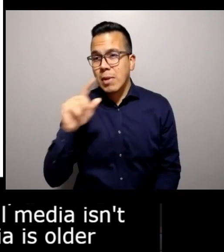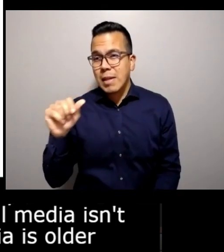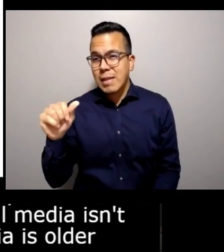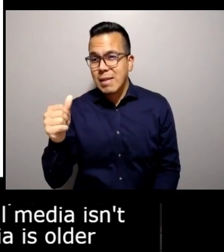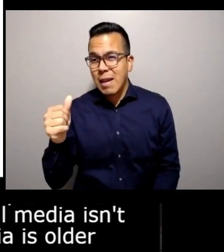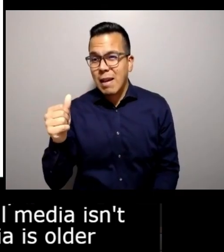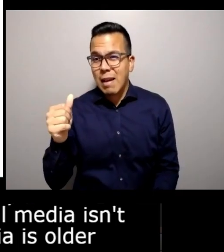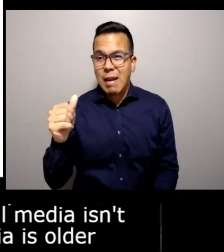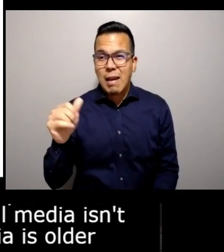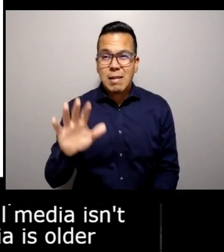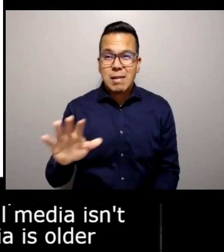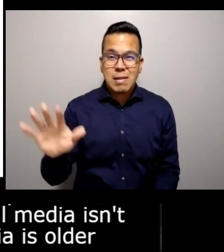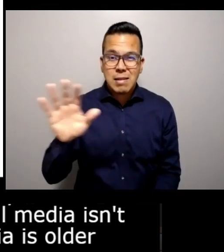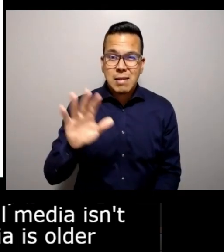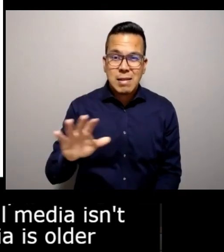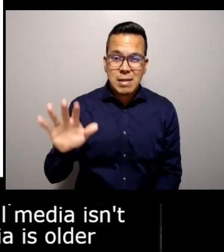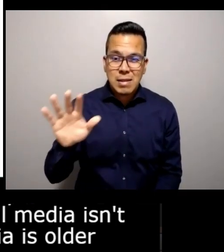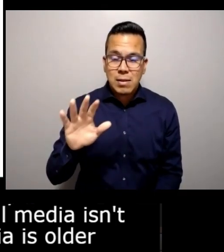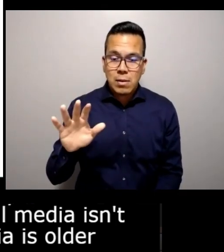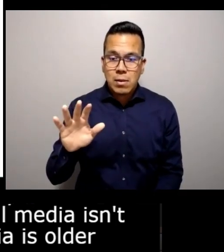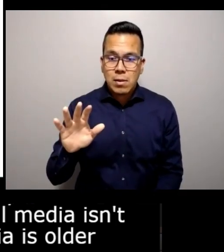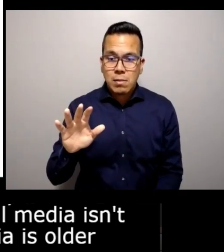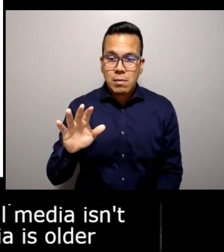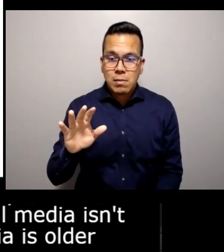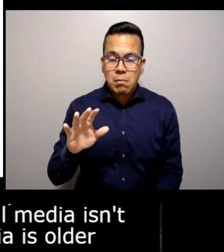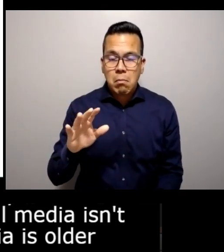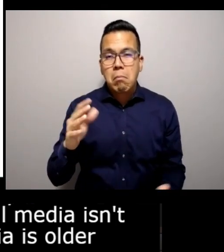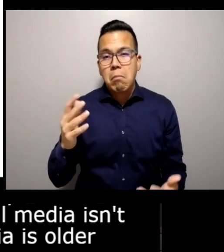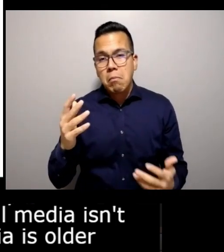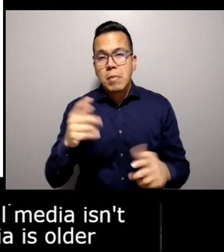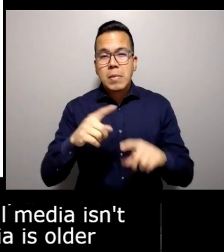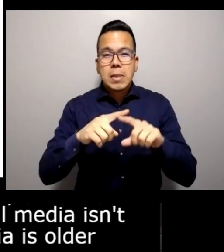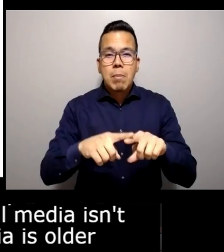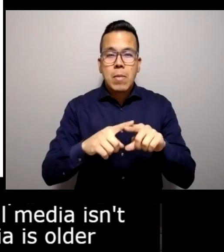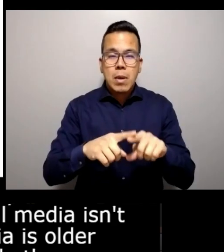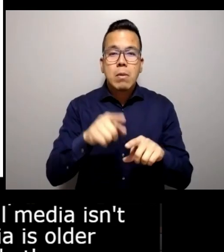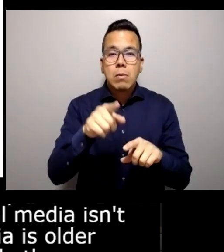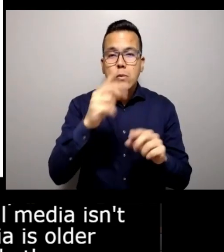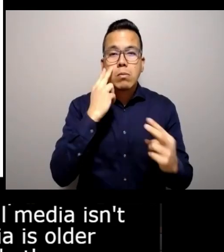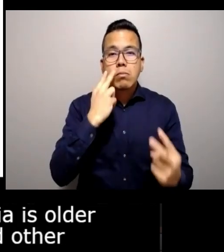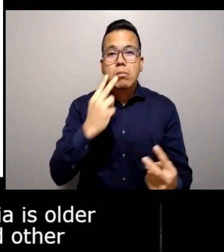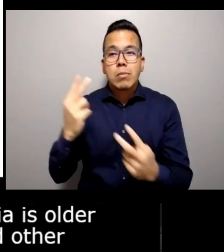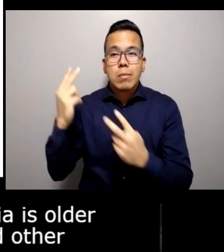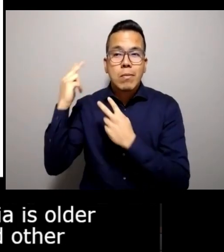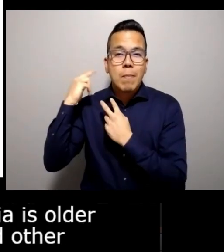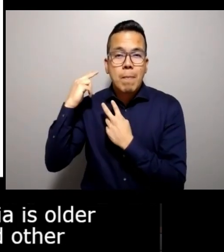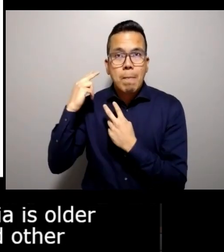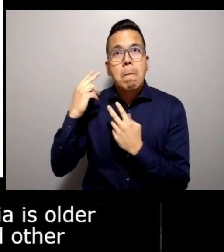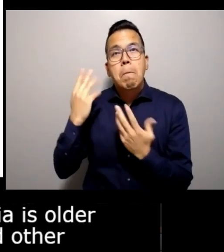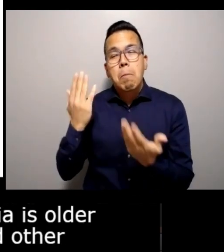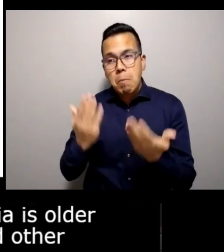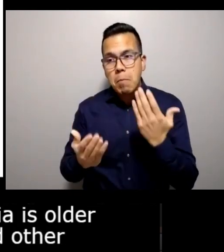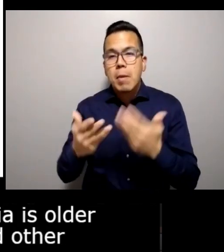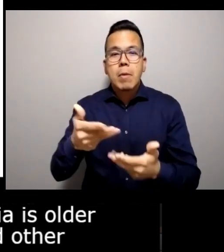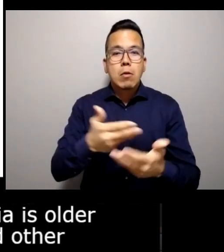other methods of chat and the like and bulletin boards existed before the web as we